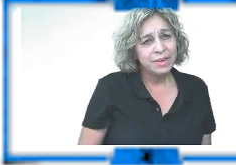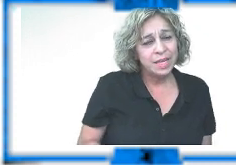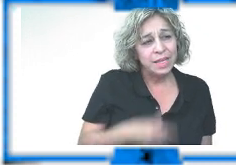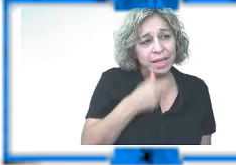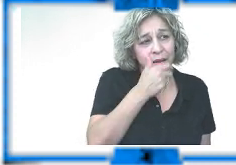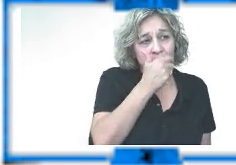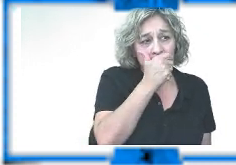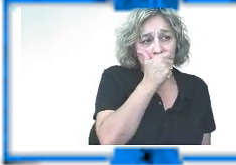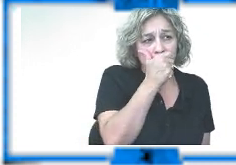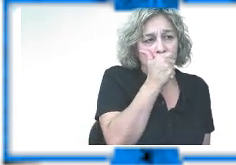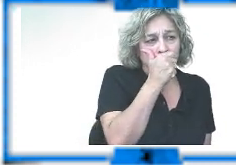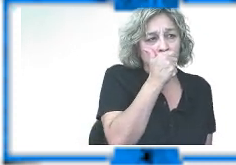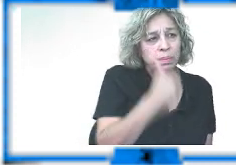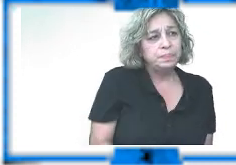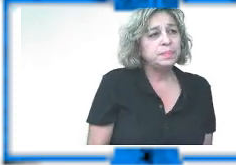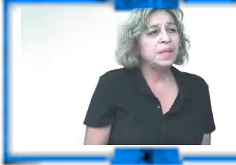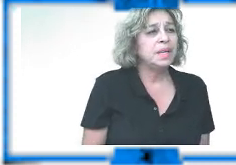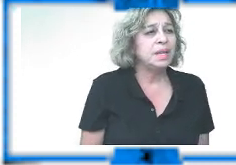definitely